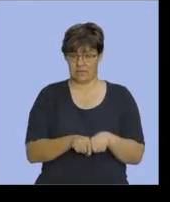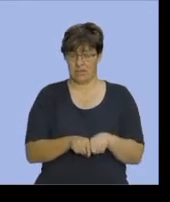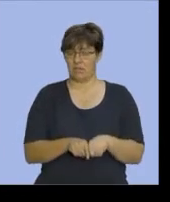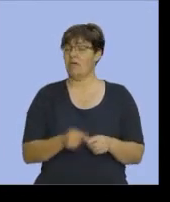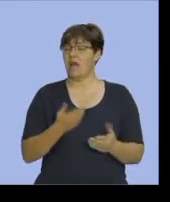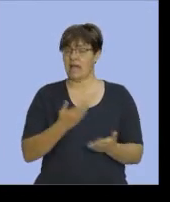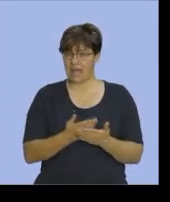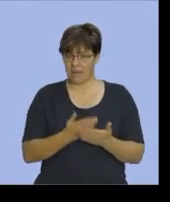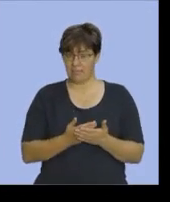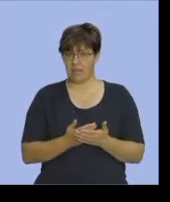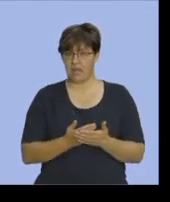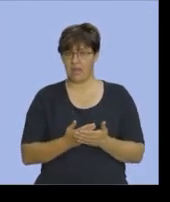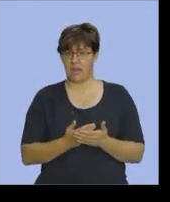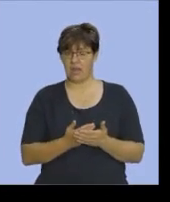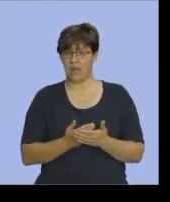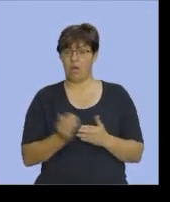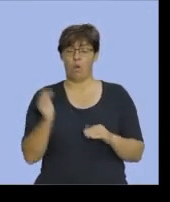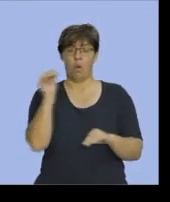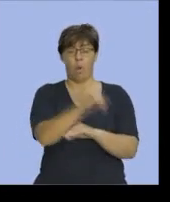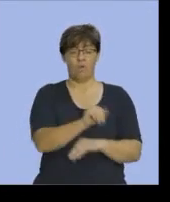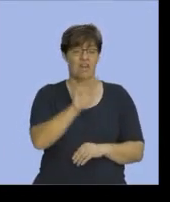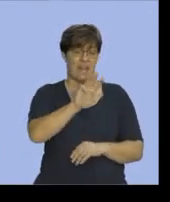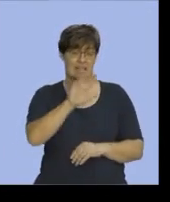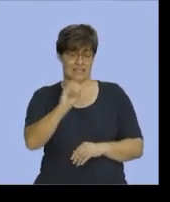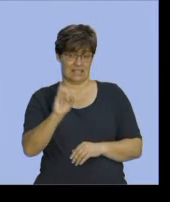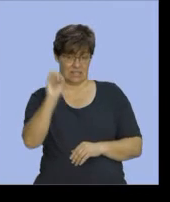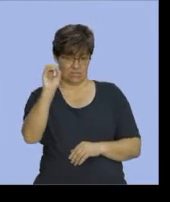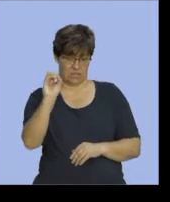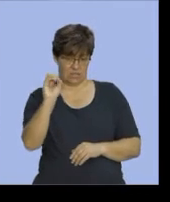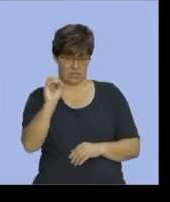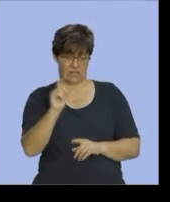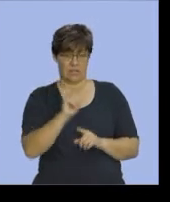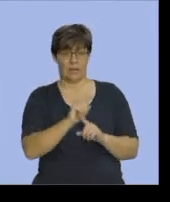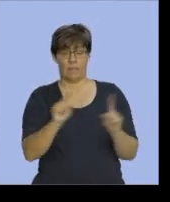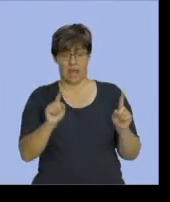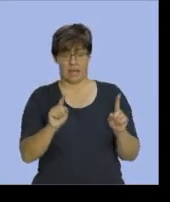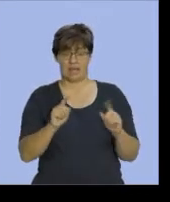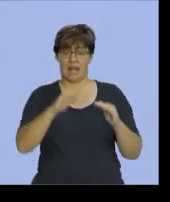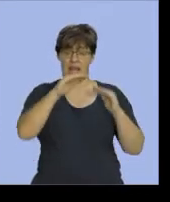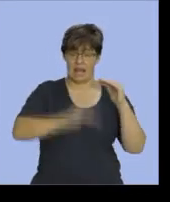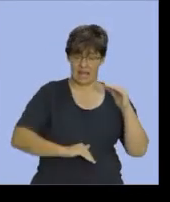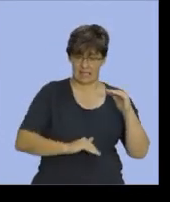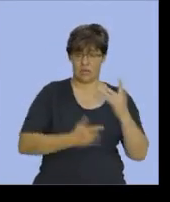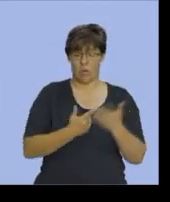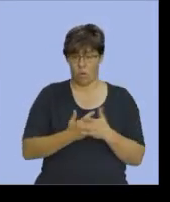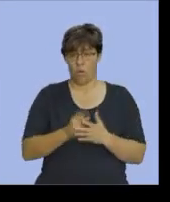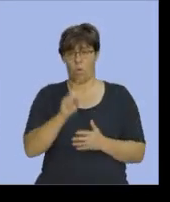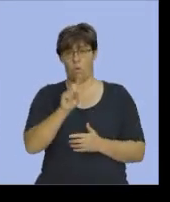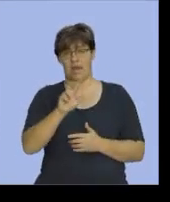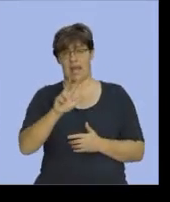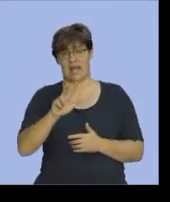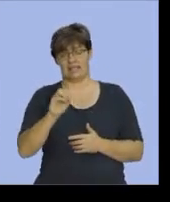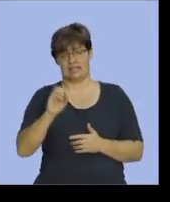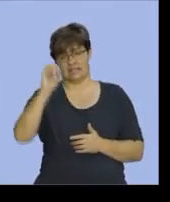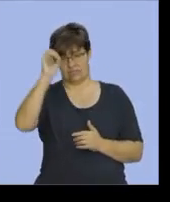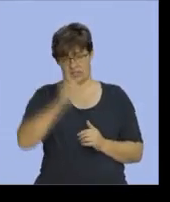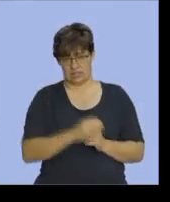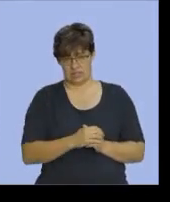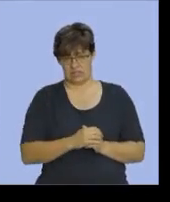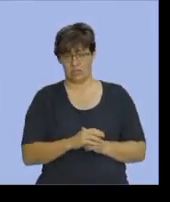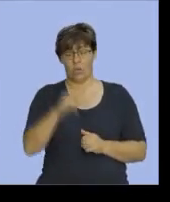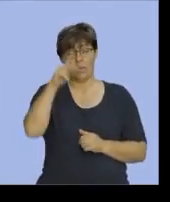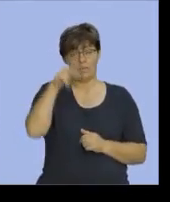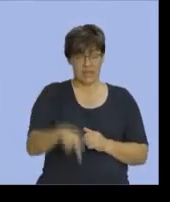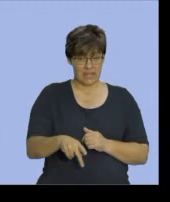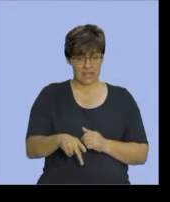Also, this angle might be greater than the 90 degrees, but less than or equal to the 180 degrees.